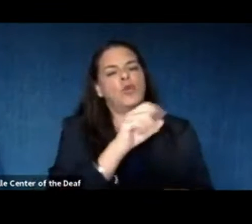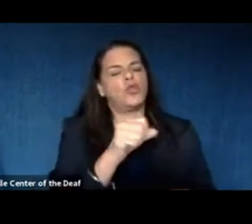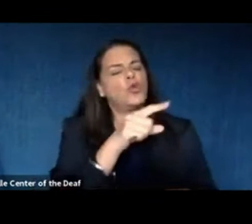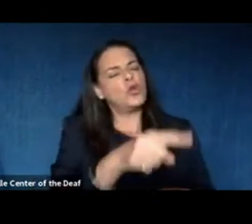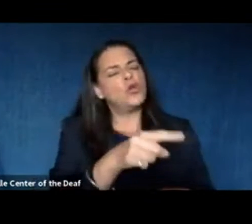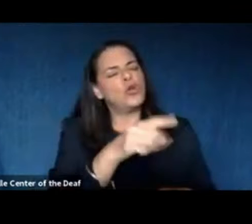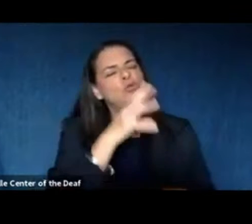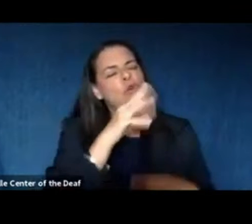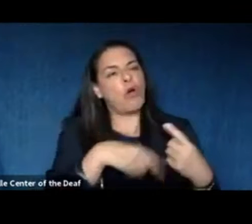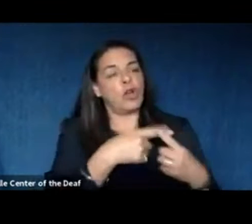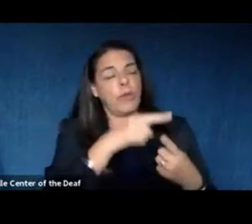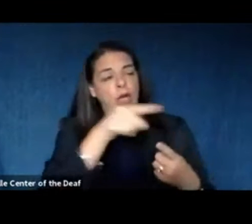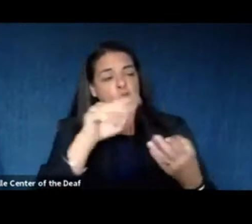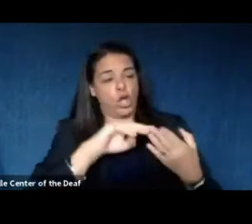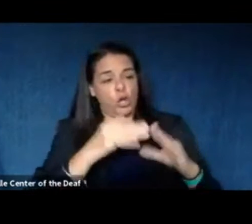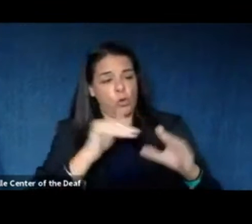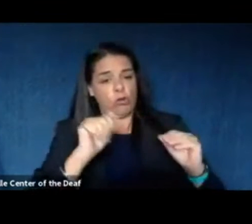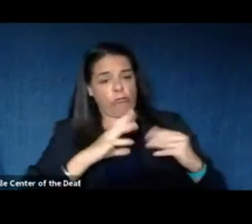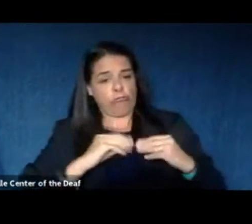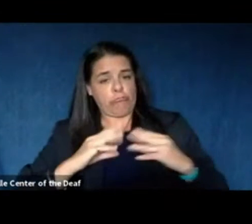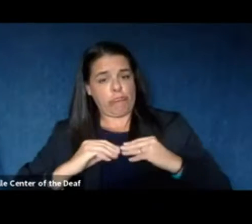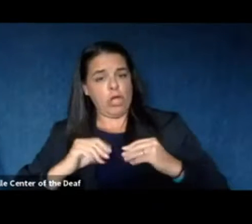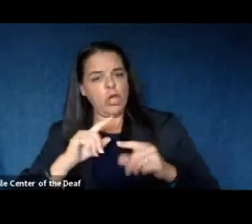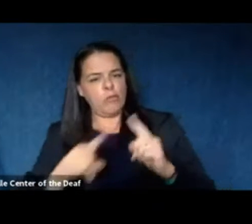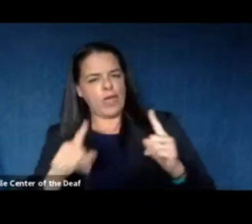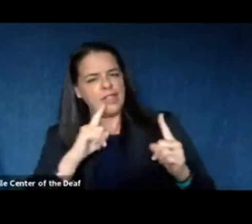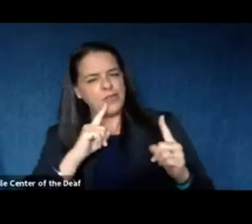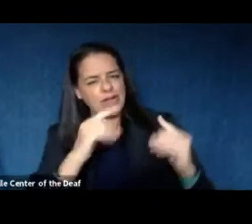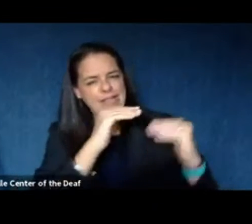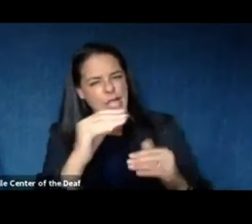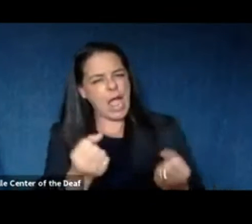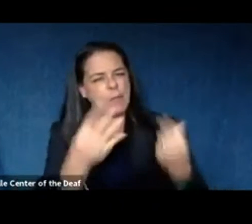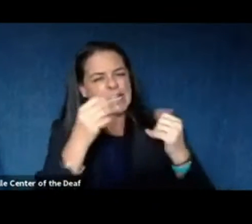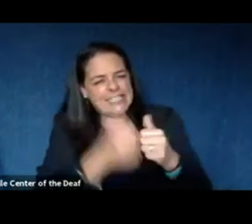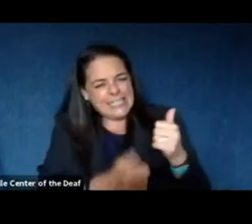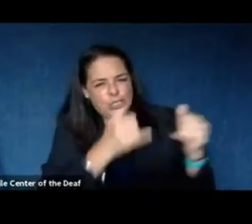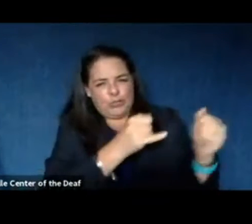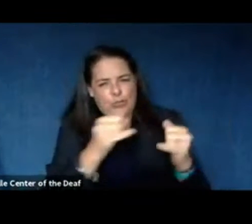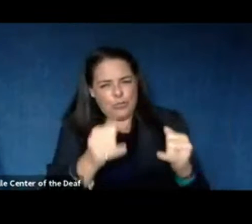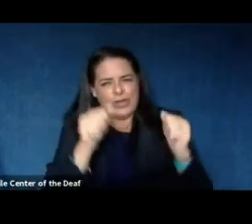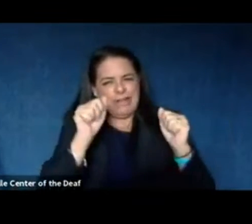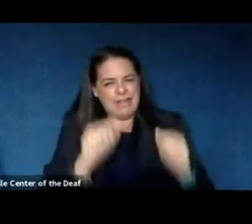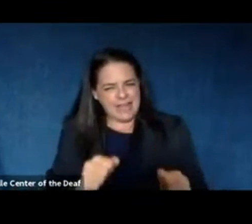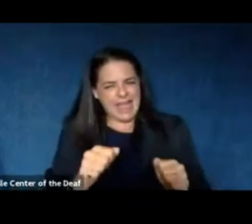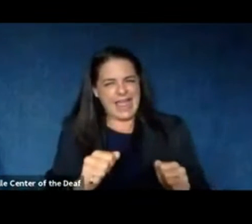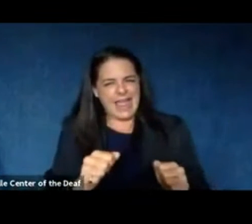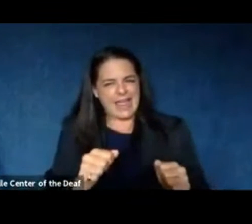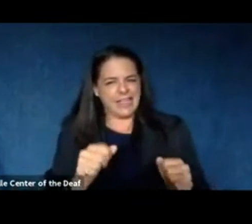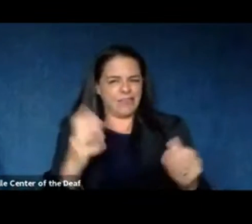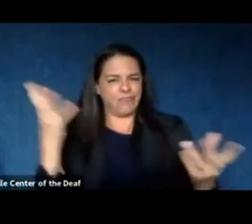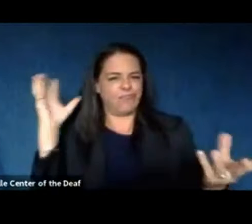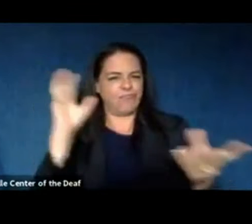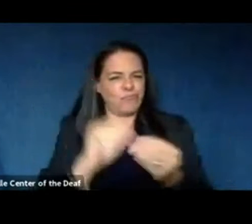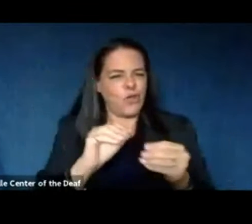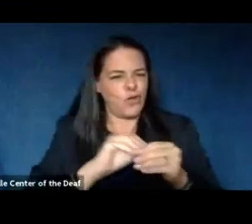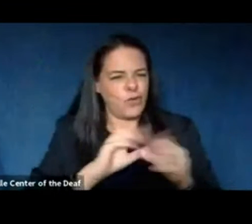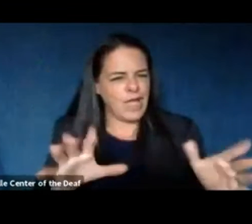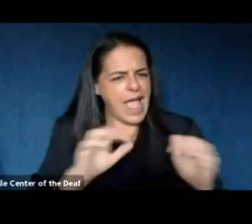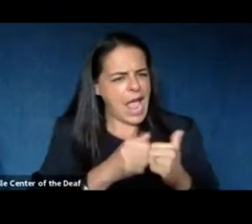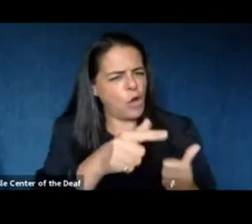limit to how much each individual can affect the overall pandemic response. How would you rate the policy response at the state and local